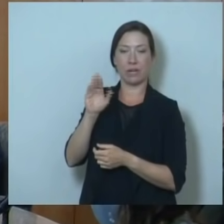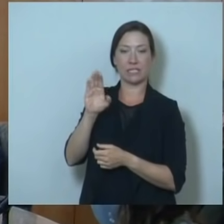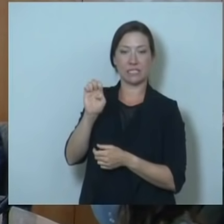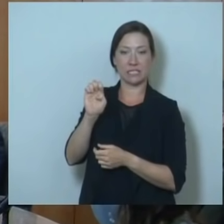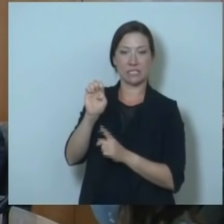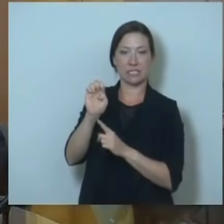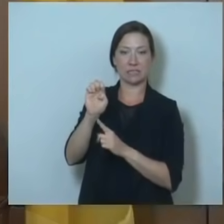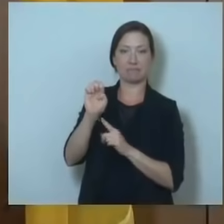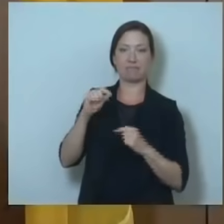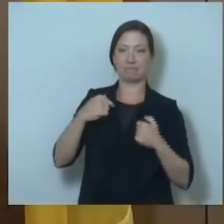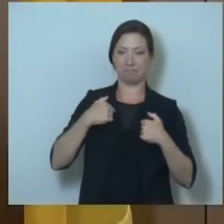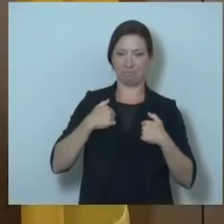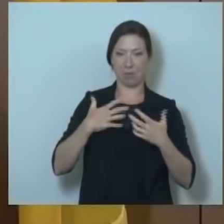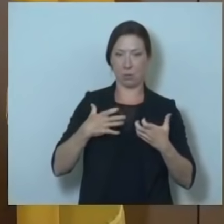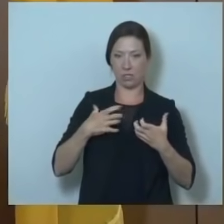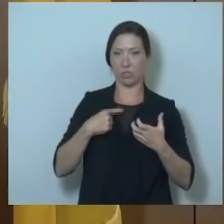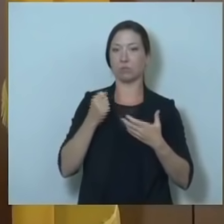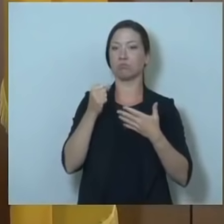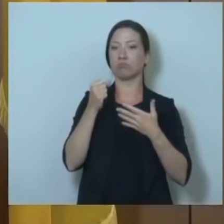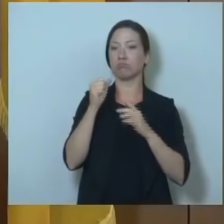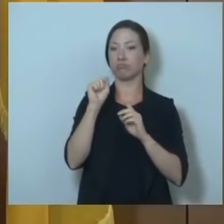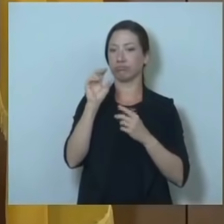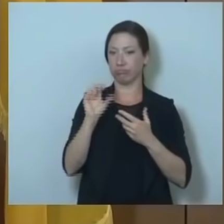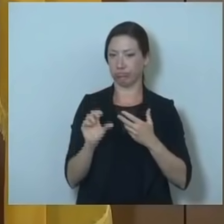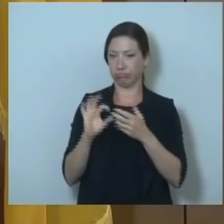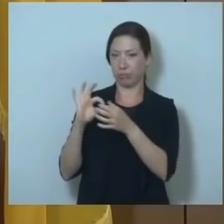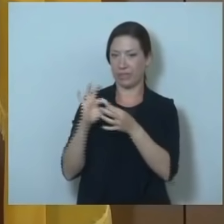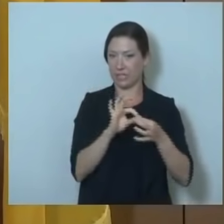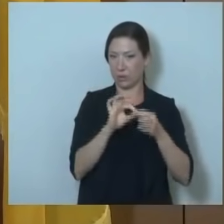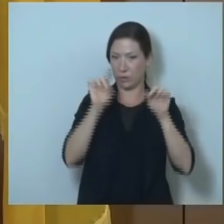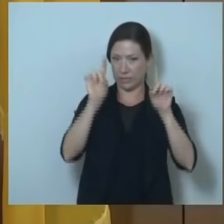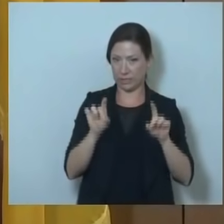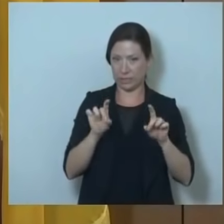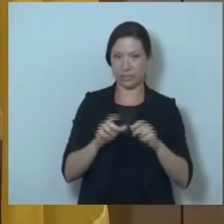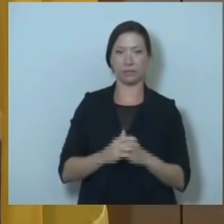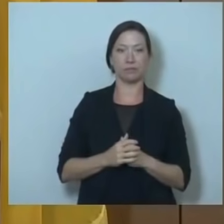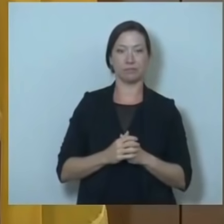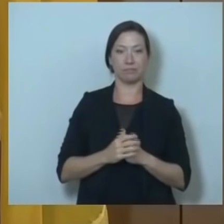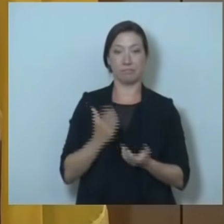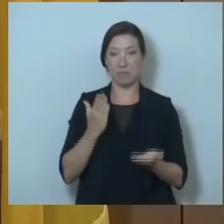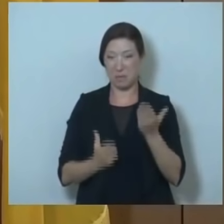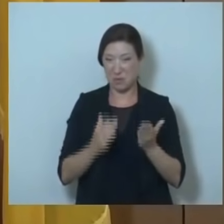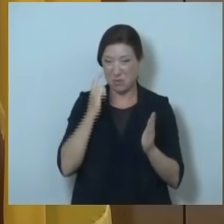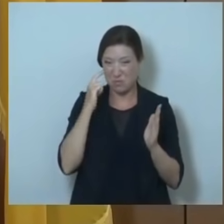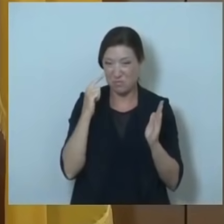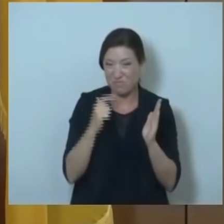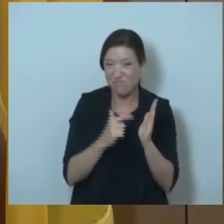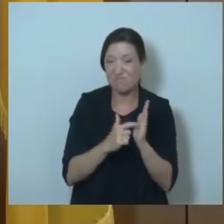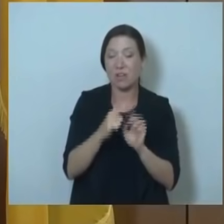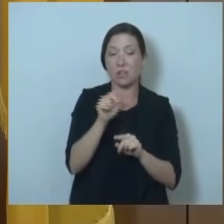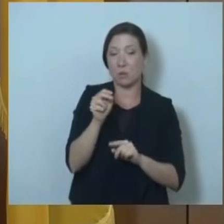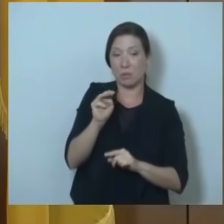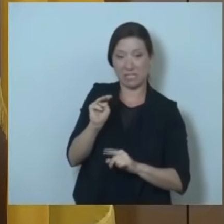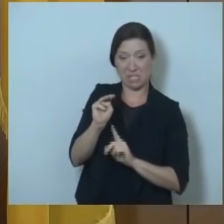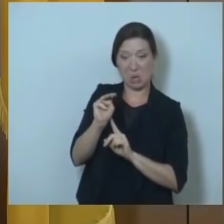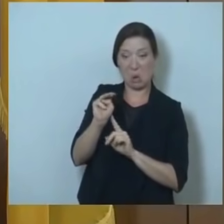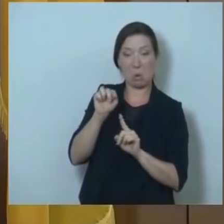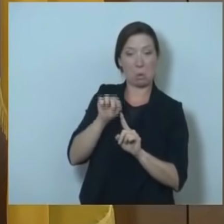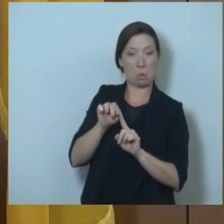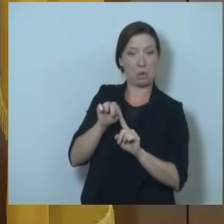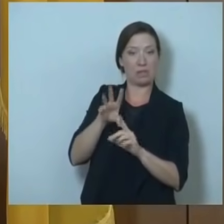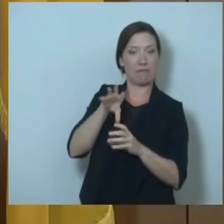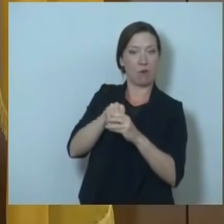testing. So you might remember that New Mexico was one of several states identified by the federal government to be part of a